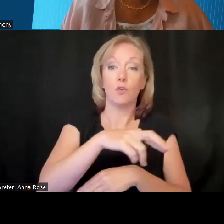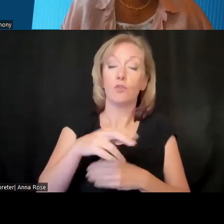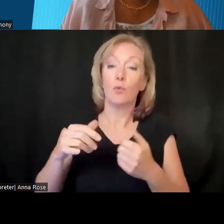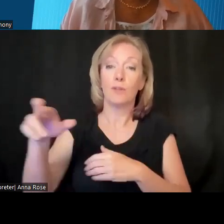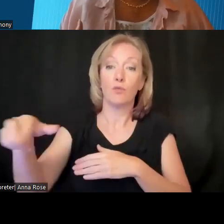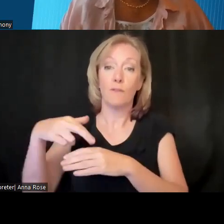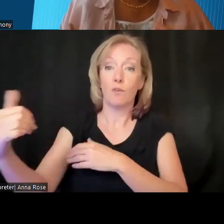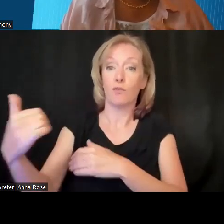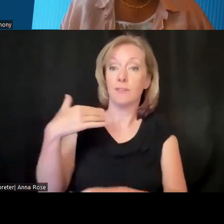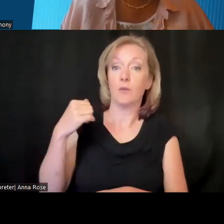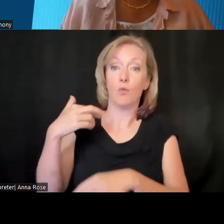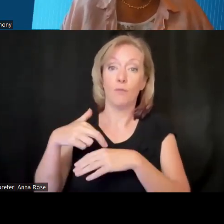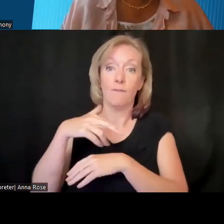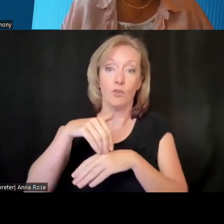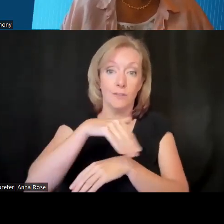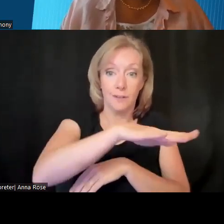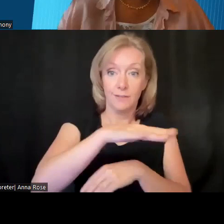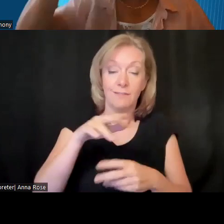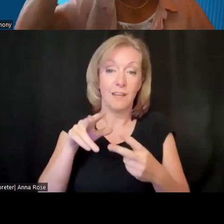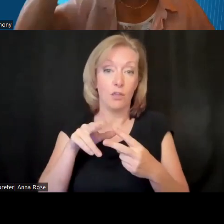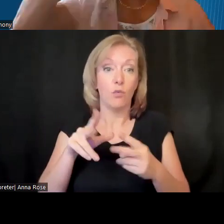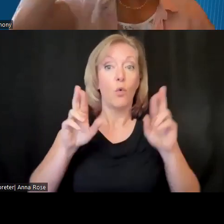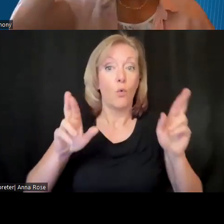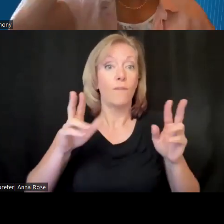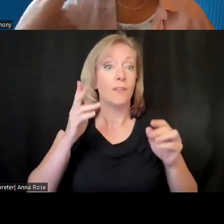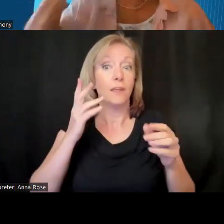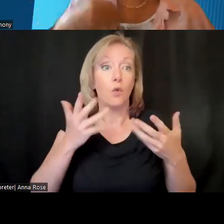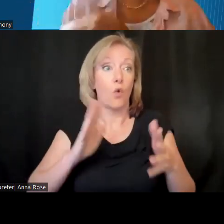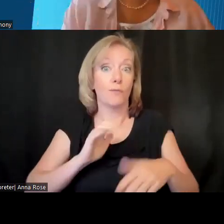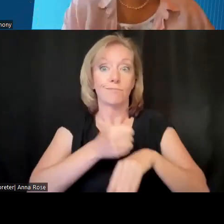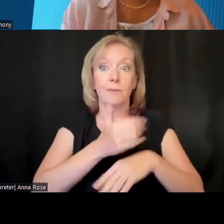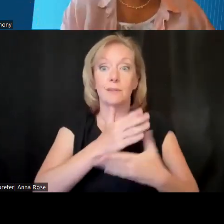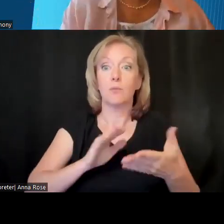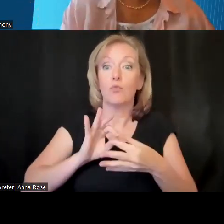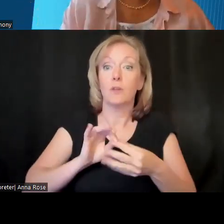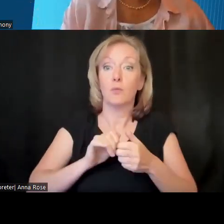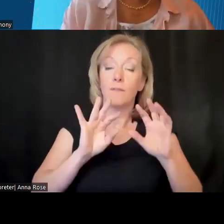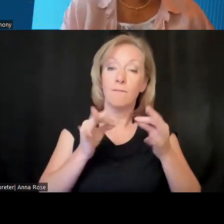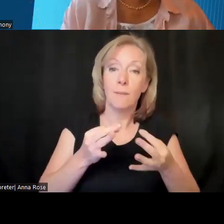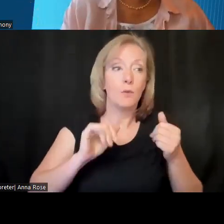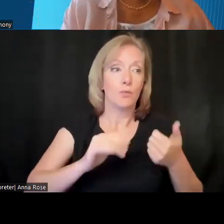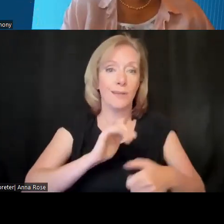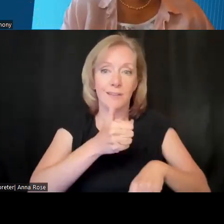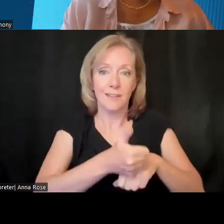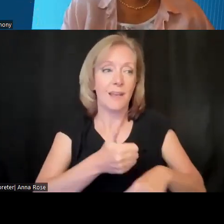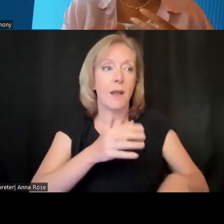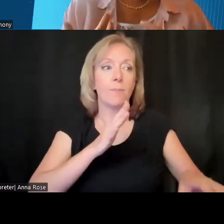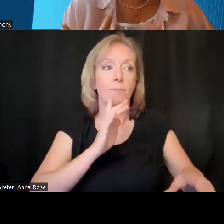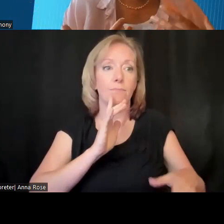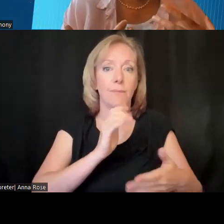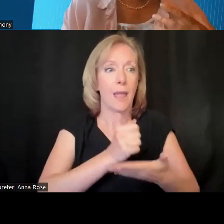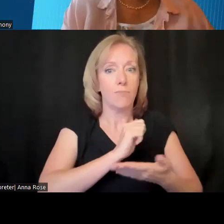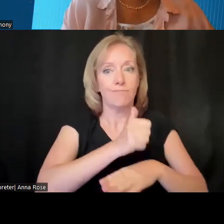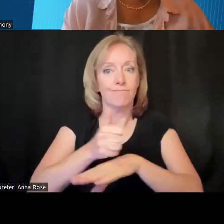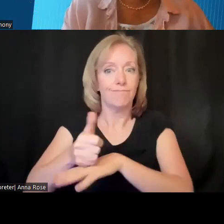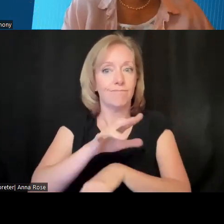clinical provider. In that case, hopefully you have some relationships established with the family. You can set them up for these evaluations, give